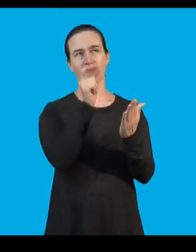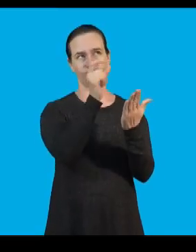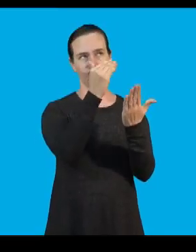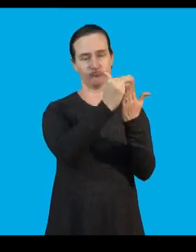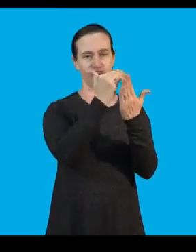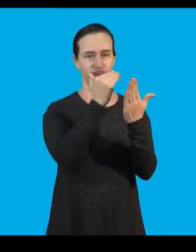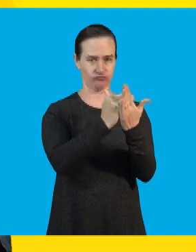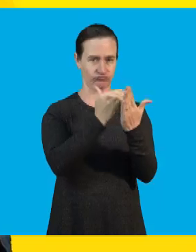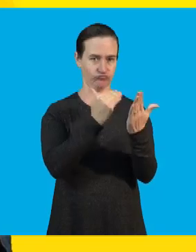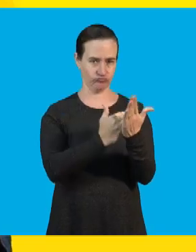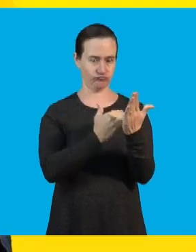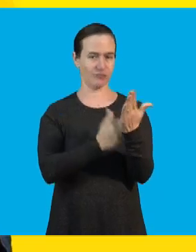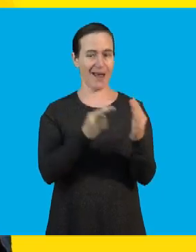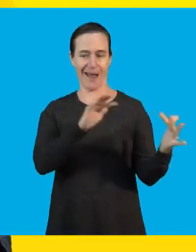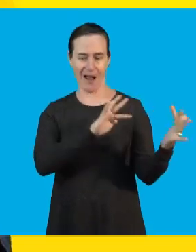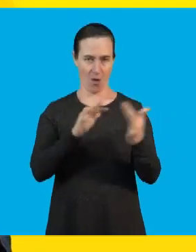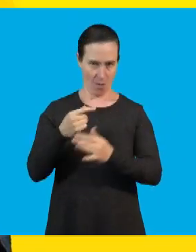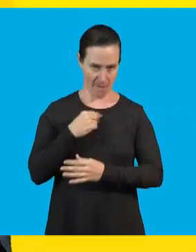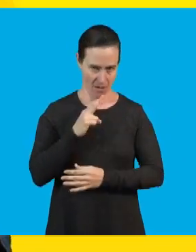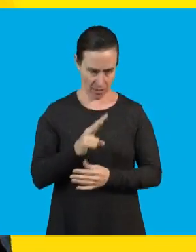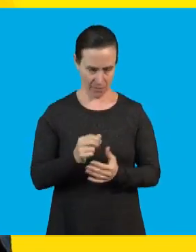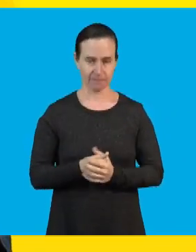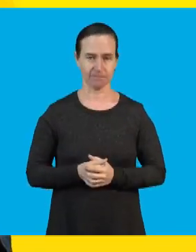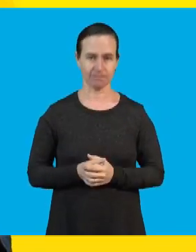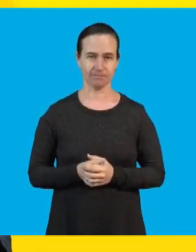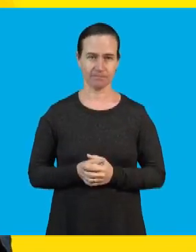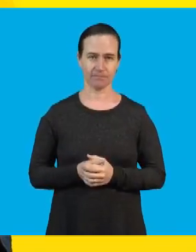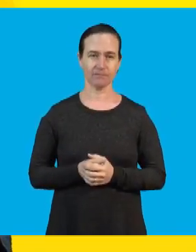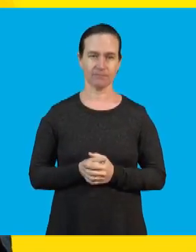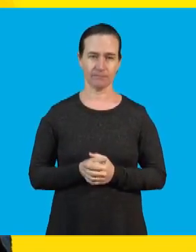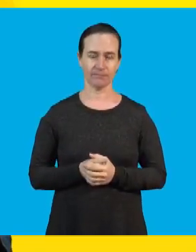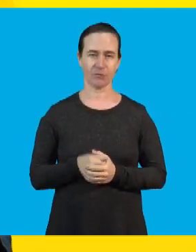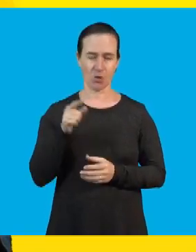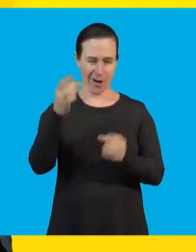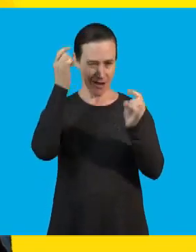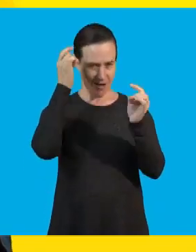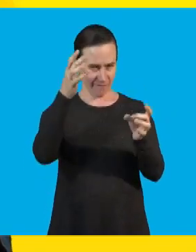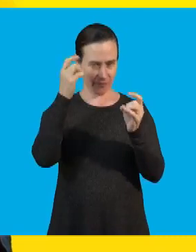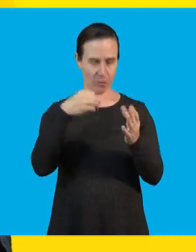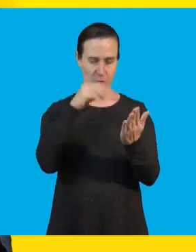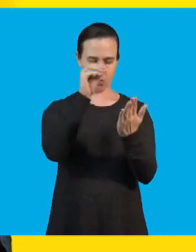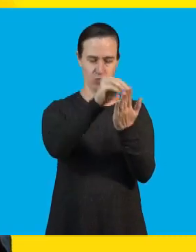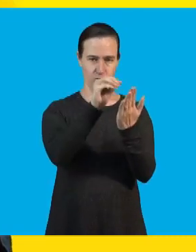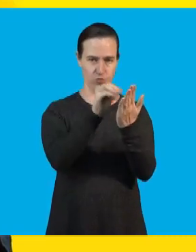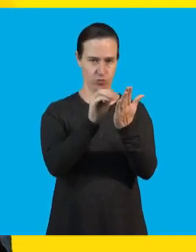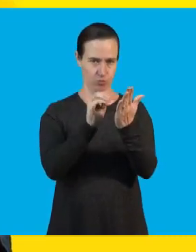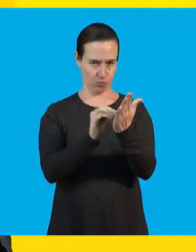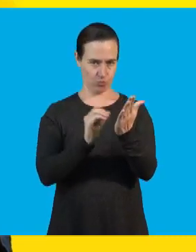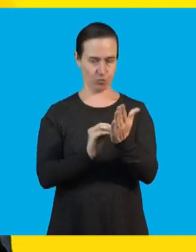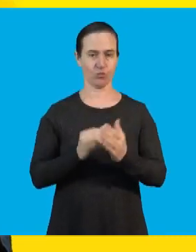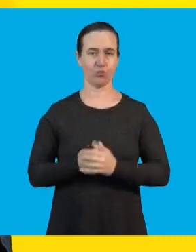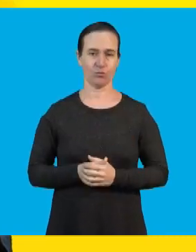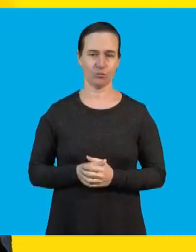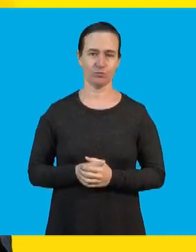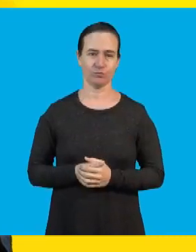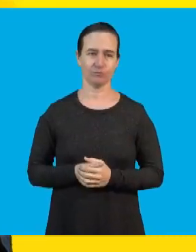a point of what we are going to be looking for, all right? We're listing the information that the question